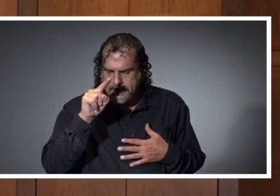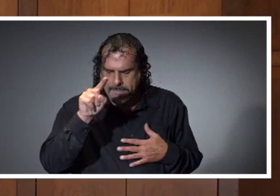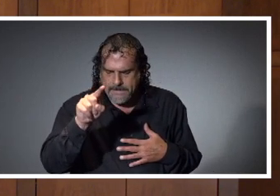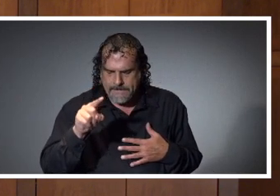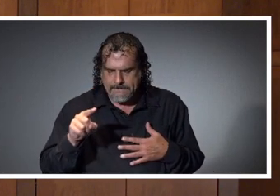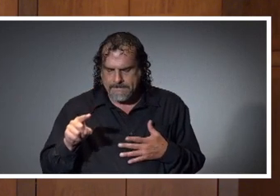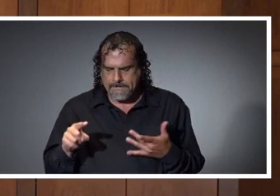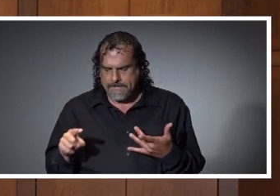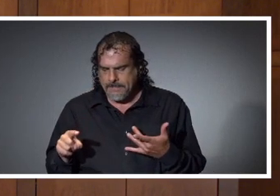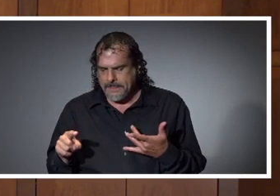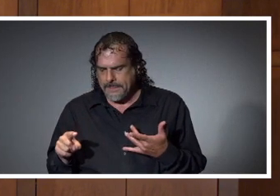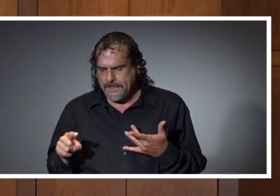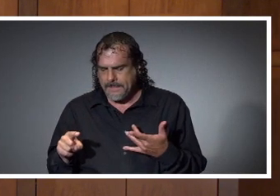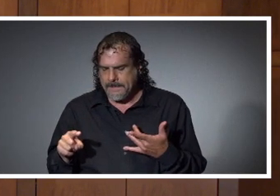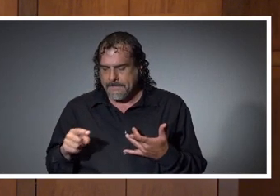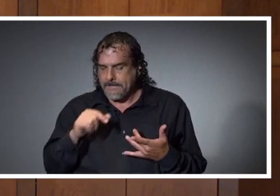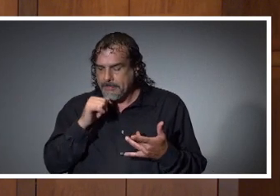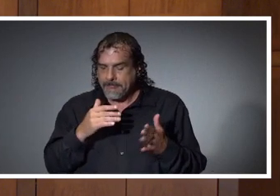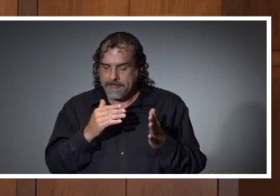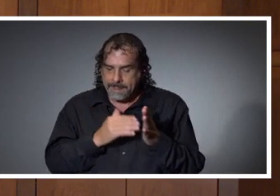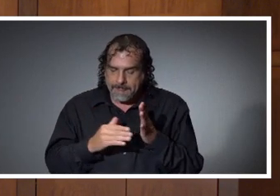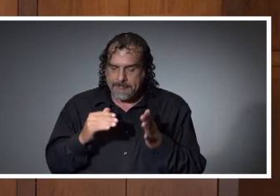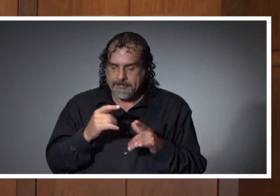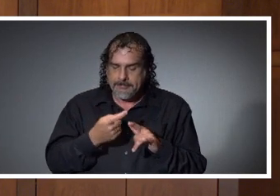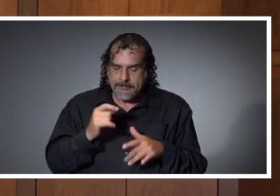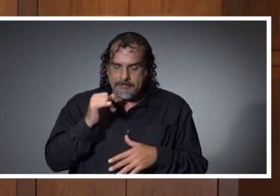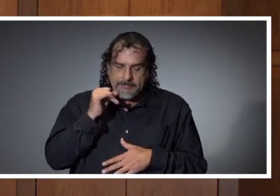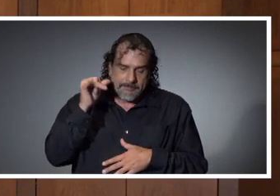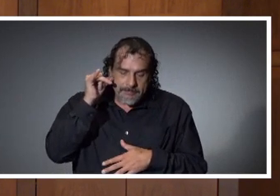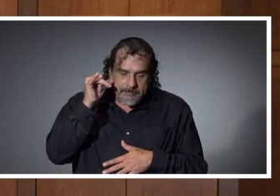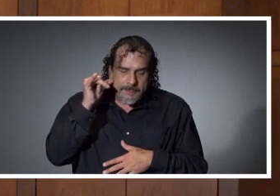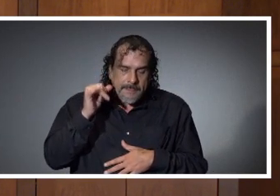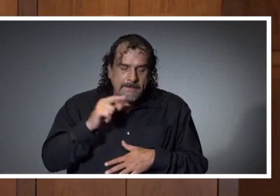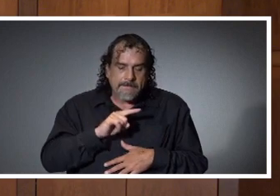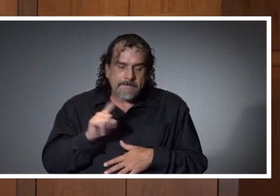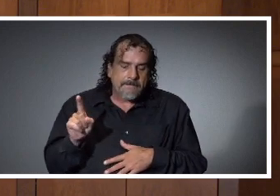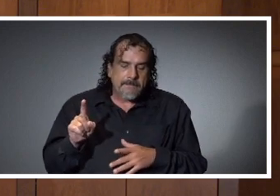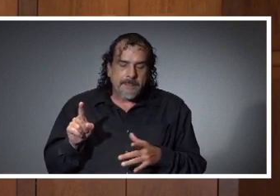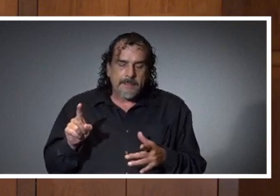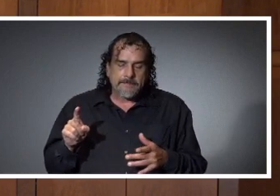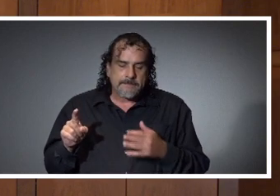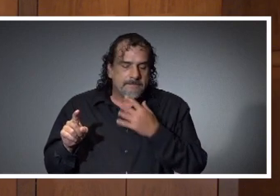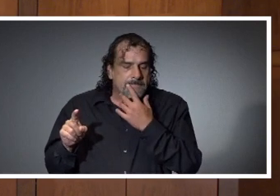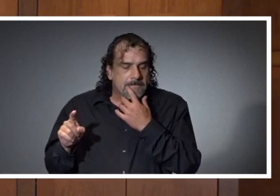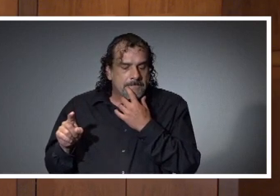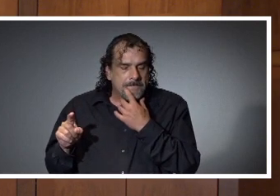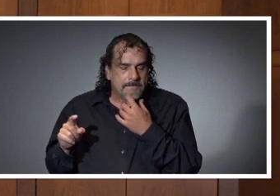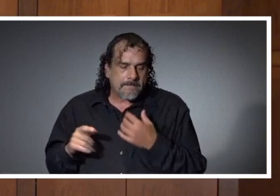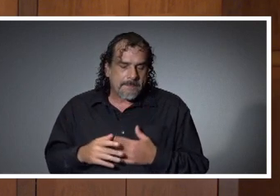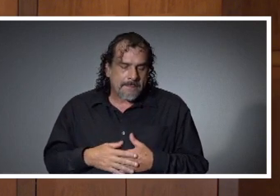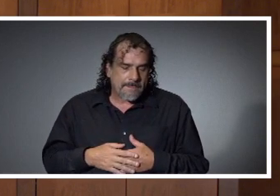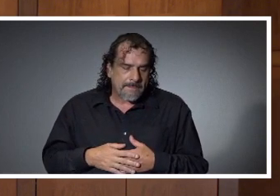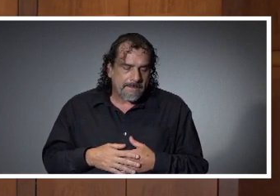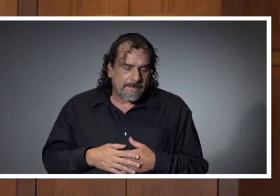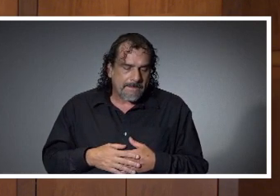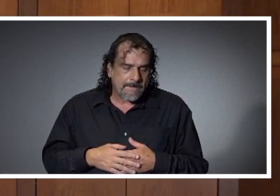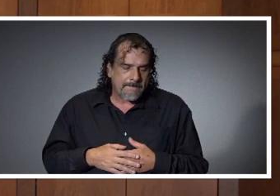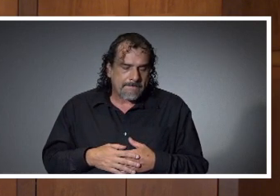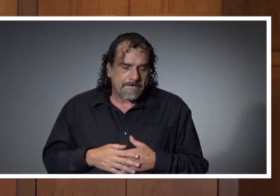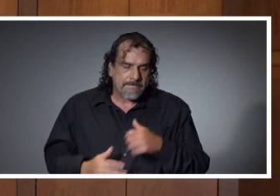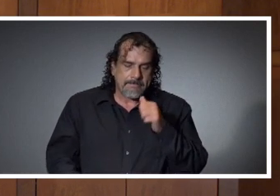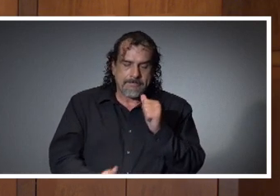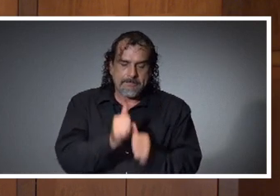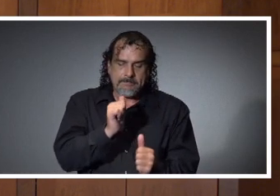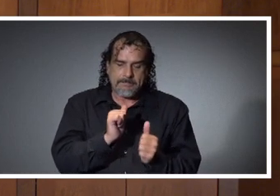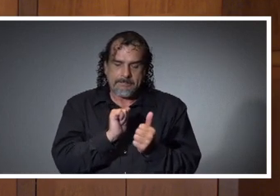and I'm not trying to be repetitive from yesterday, but as far as it goes with a bunch of the athletic